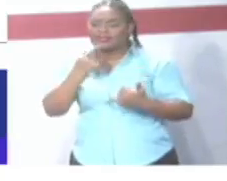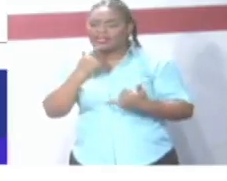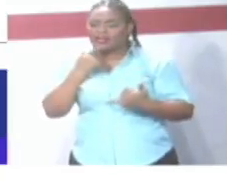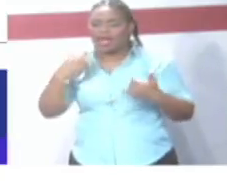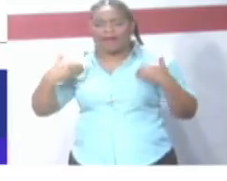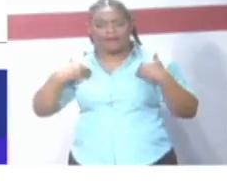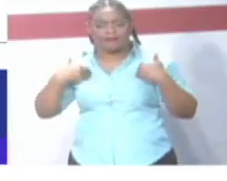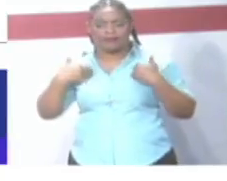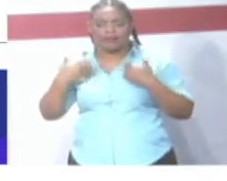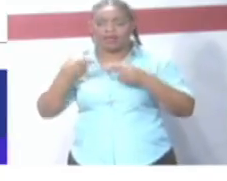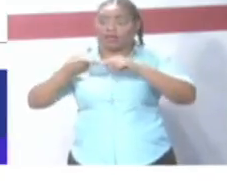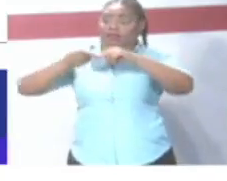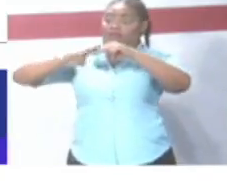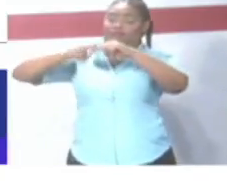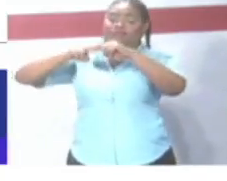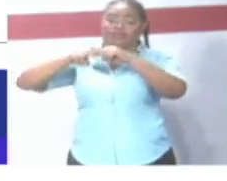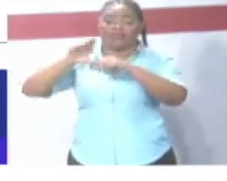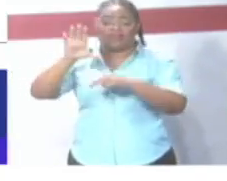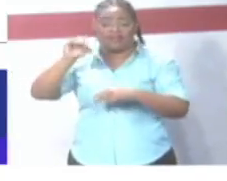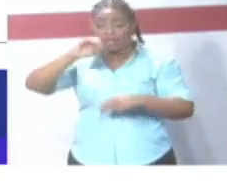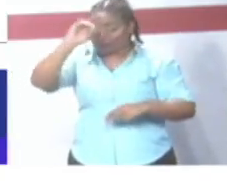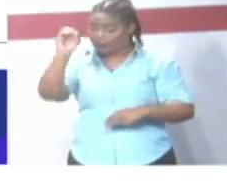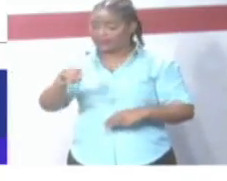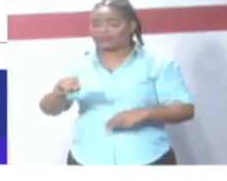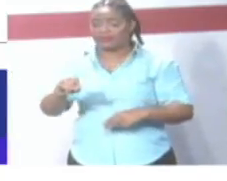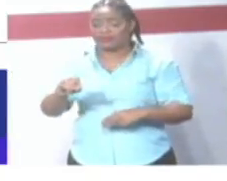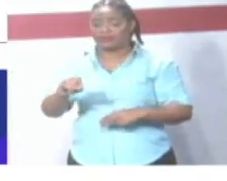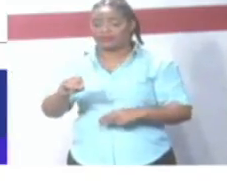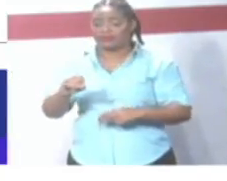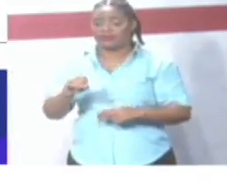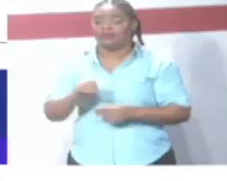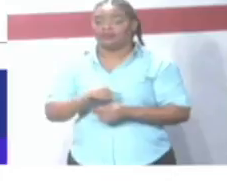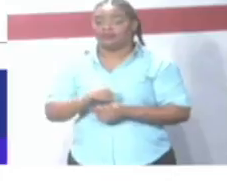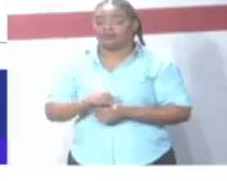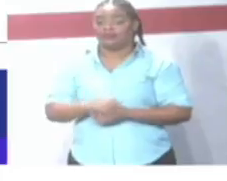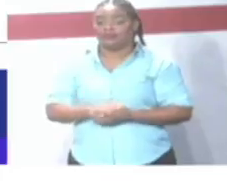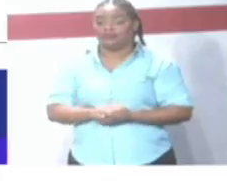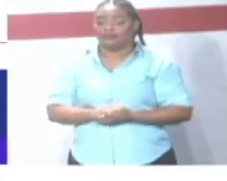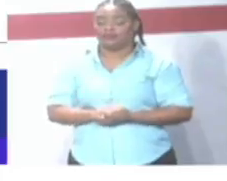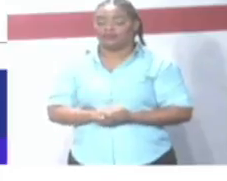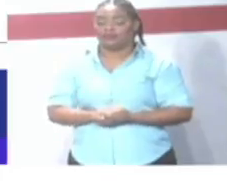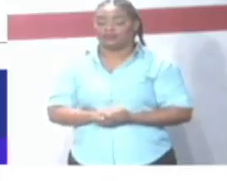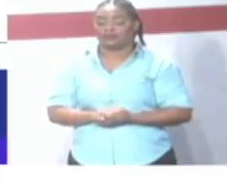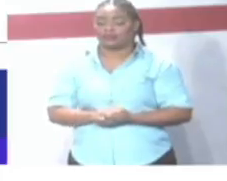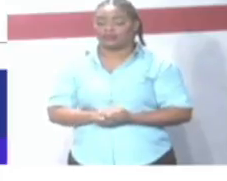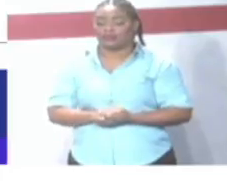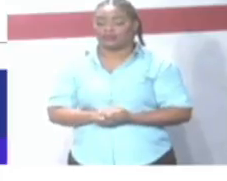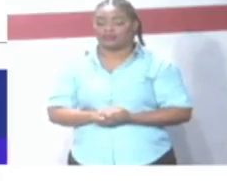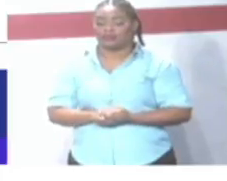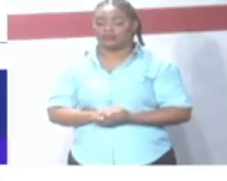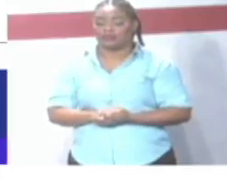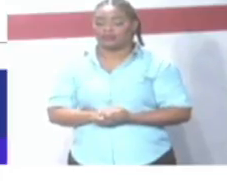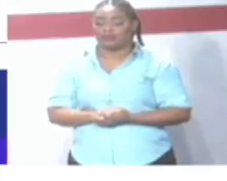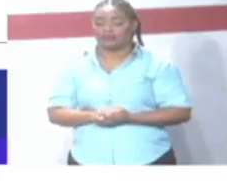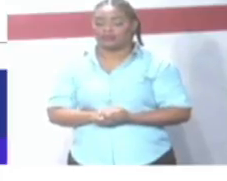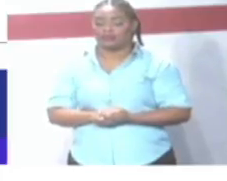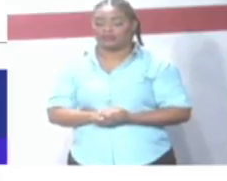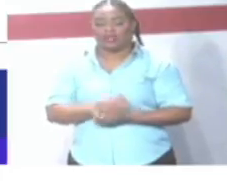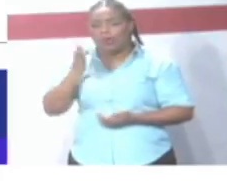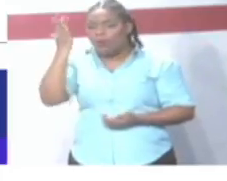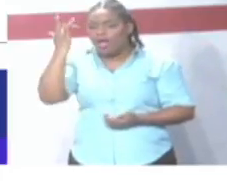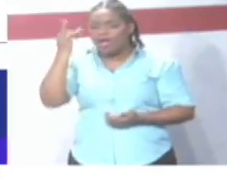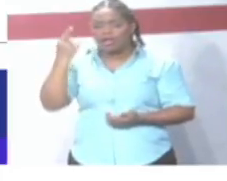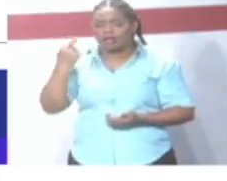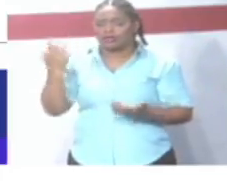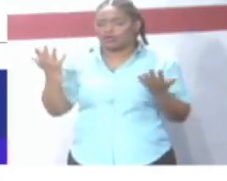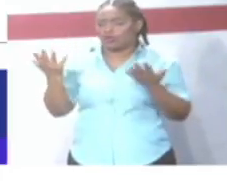increase in vaccination uptake. I was just wondering what is causing the sudden uptake in those vaccines? That's my first